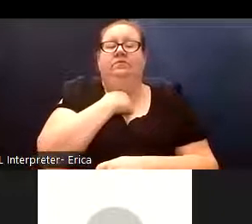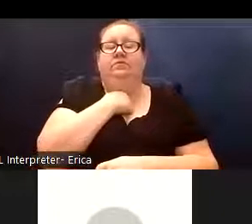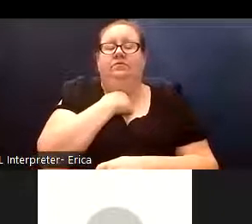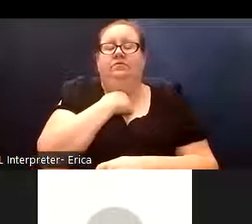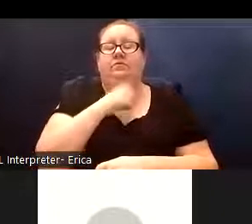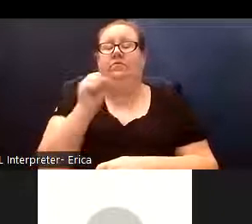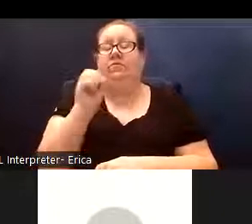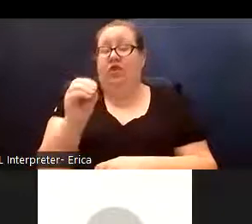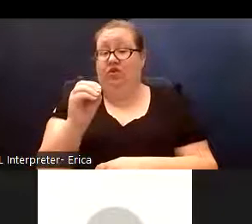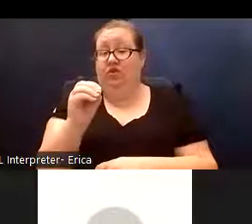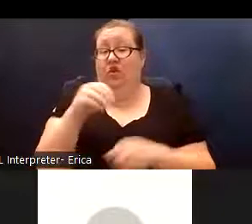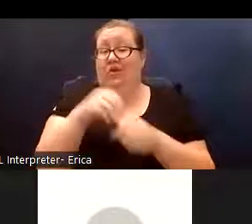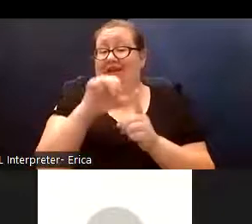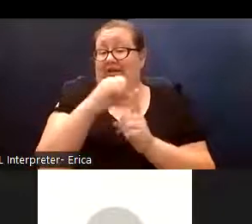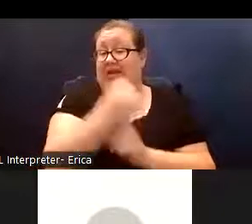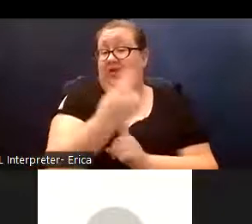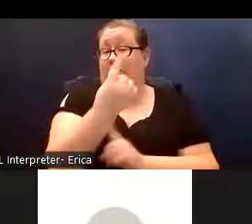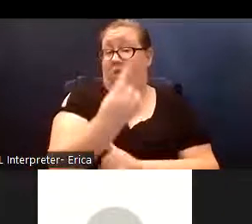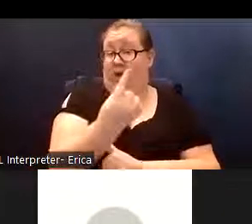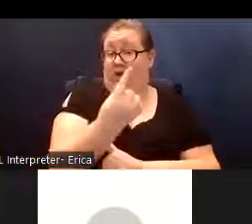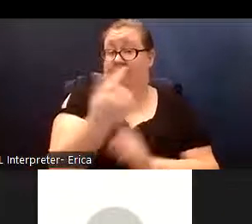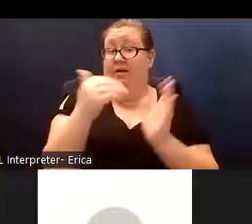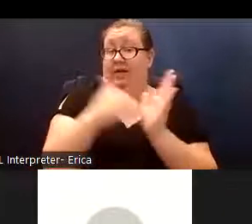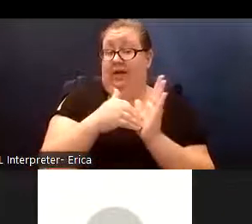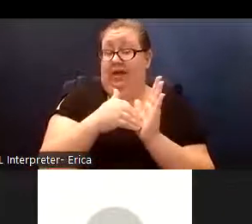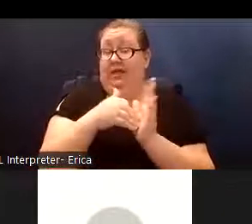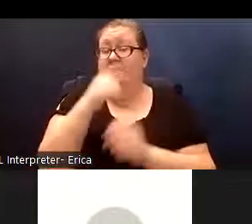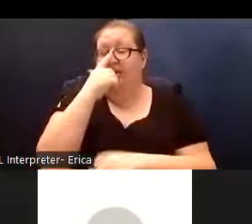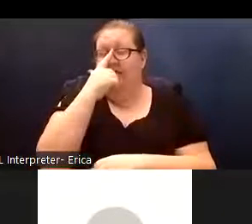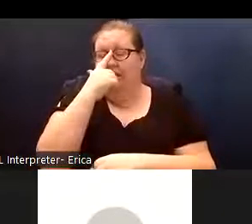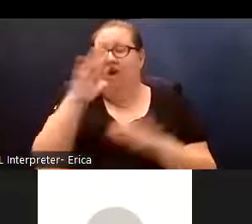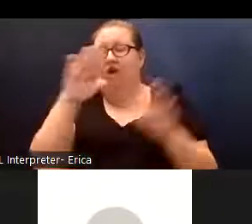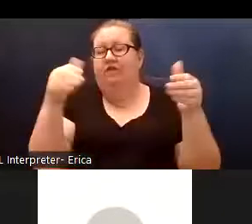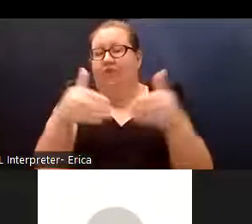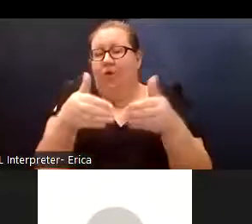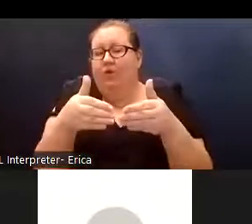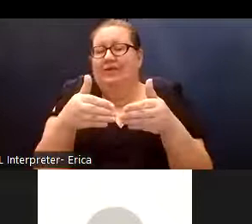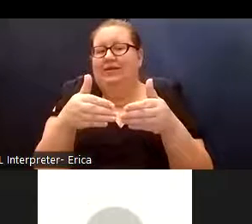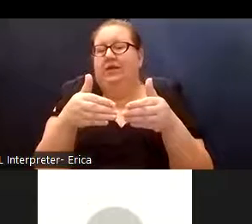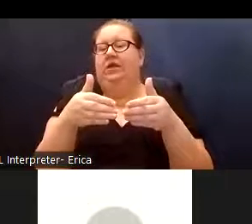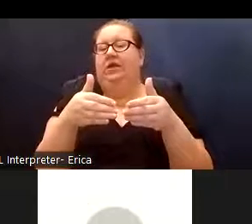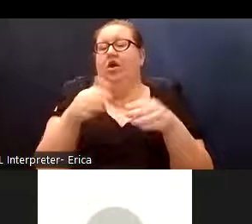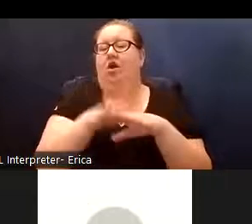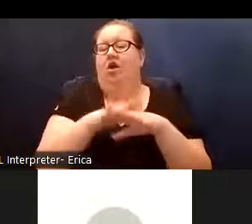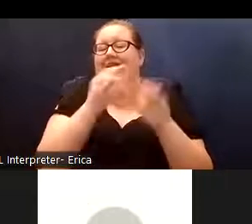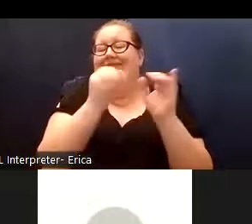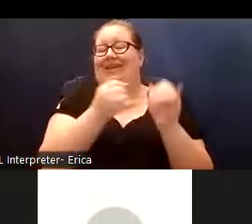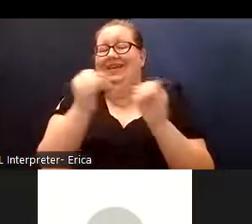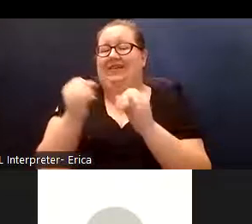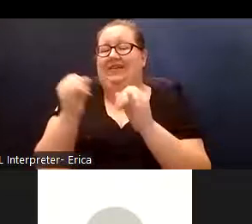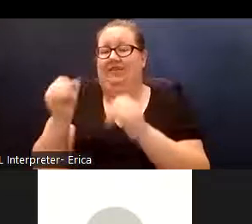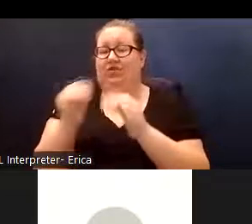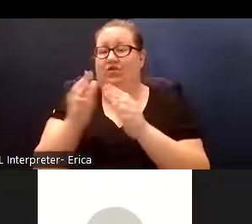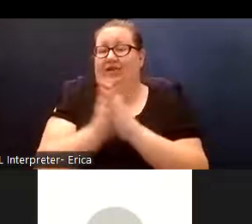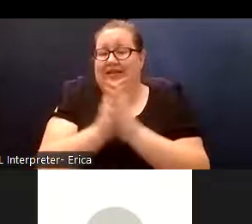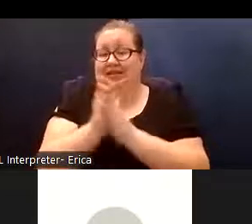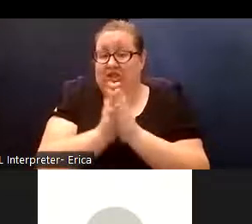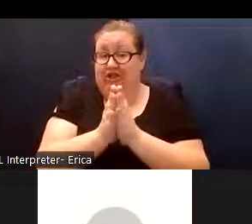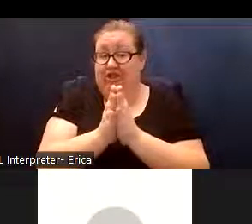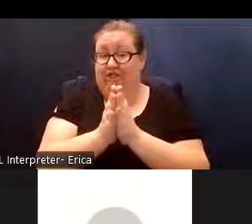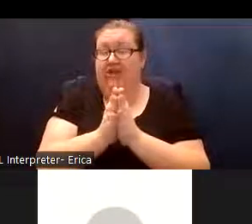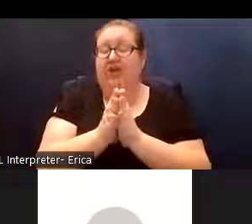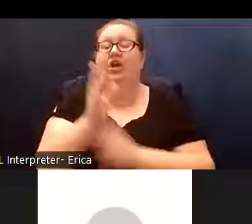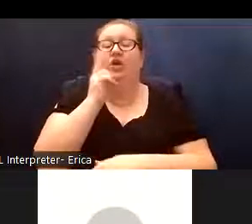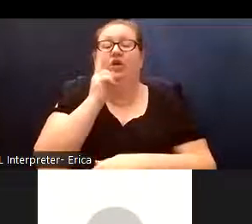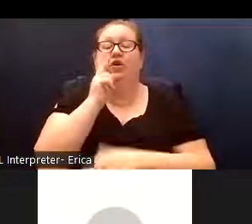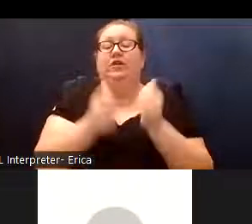So within scenario 1, again, focusing on individual initiative, we see